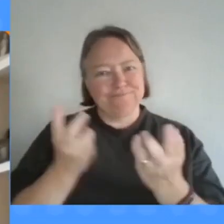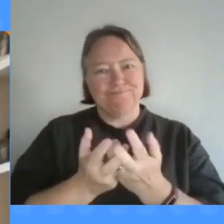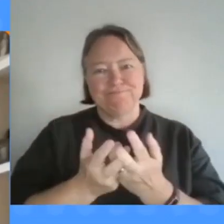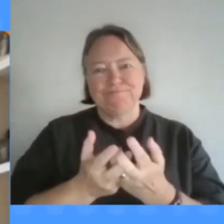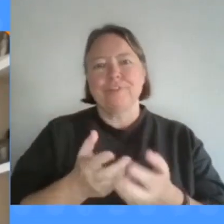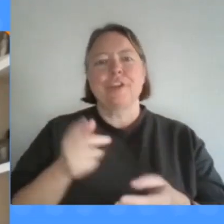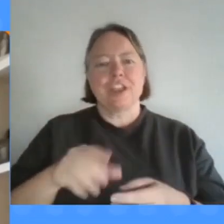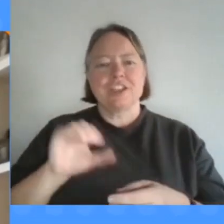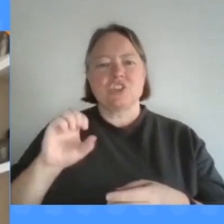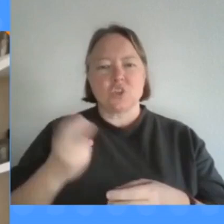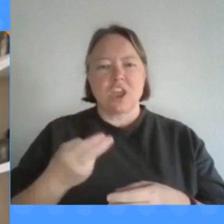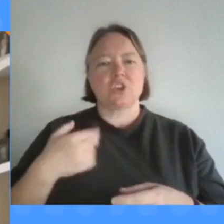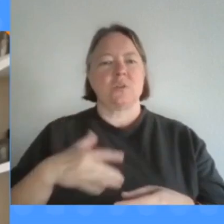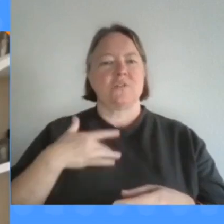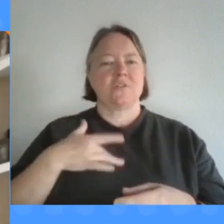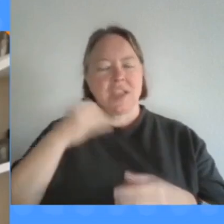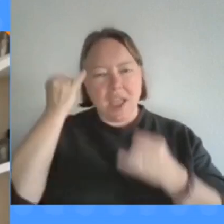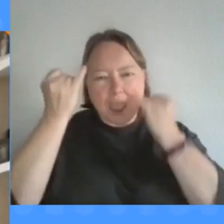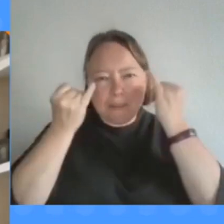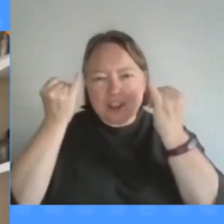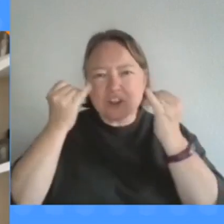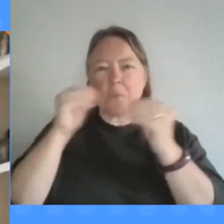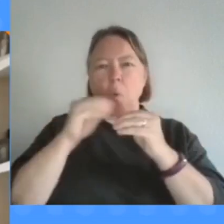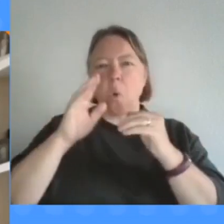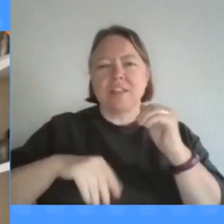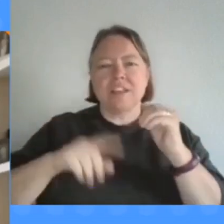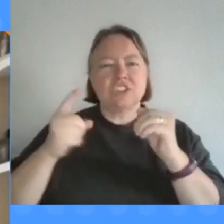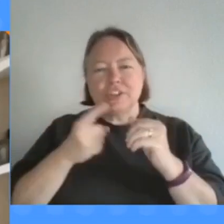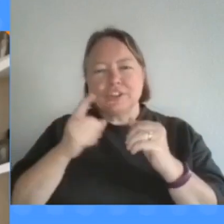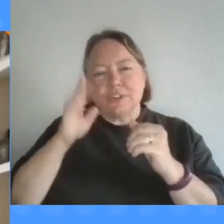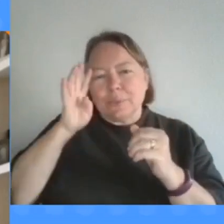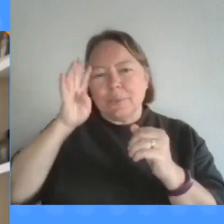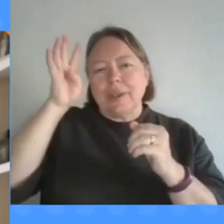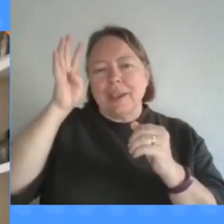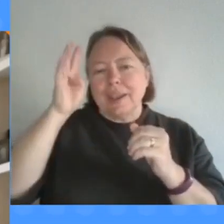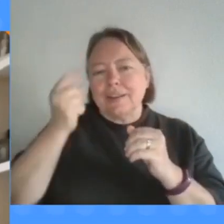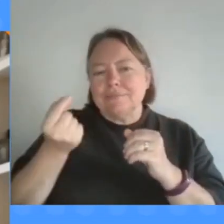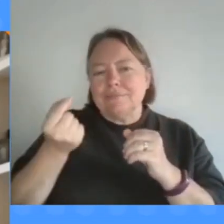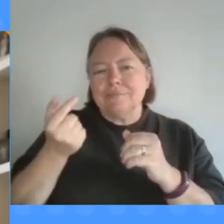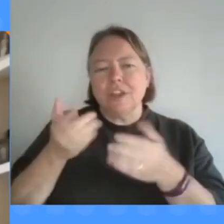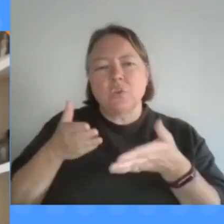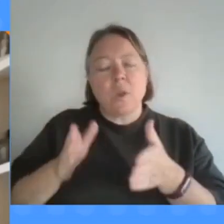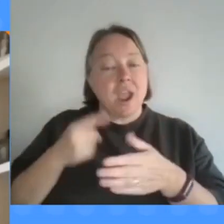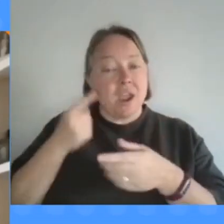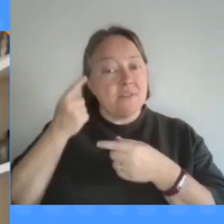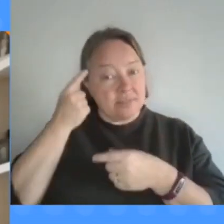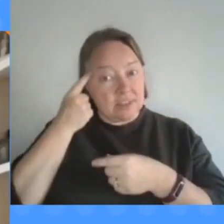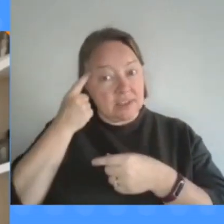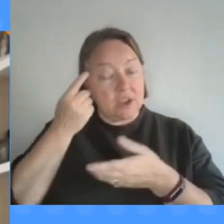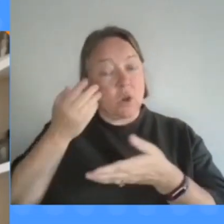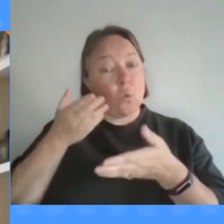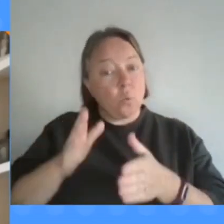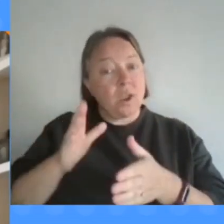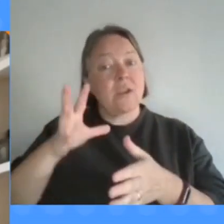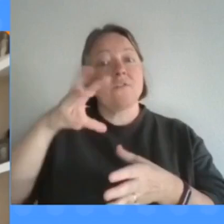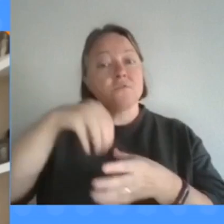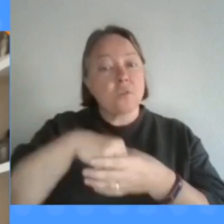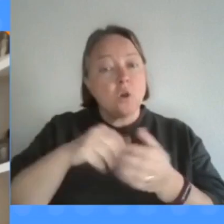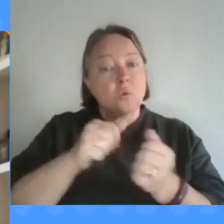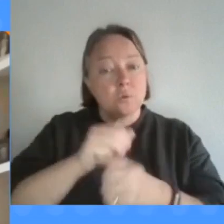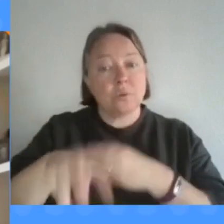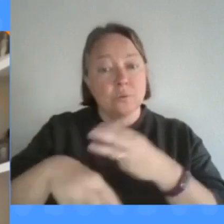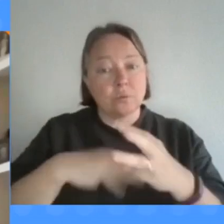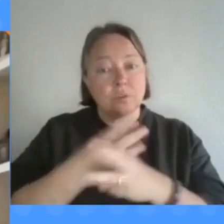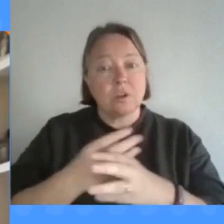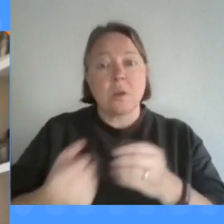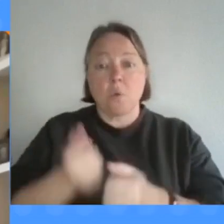we believe that imagination is more than a spark of creativity. It's a way of thinking, a way of engaging with the world,